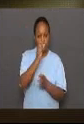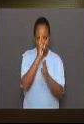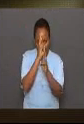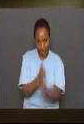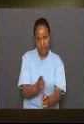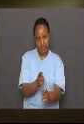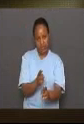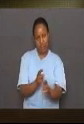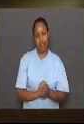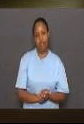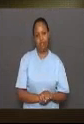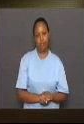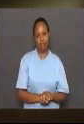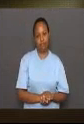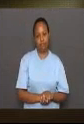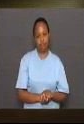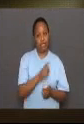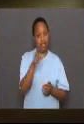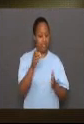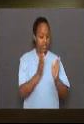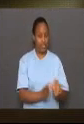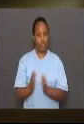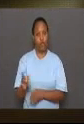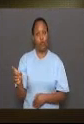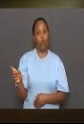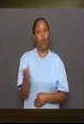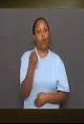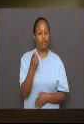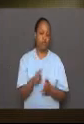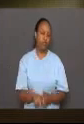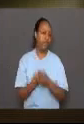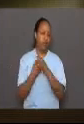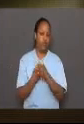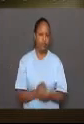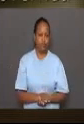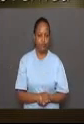rights. If you are ready, we will begin.